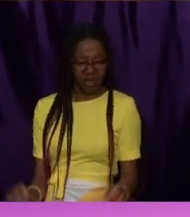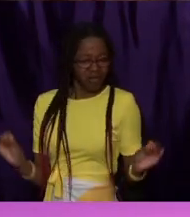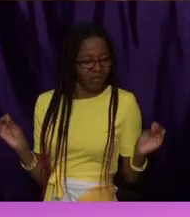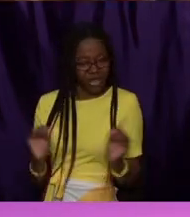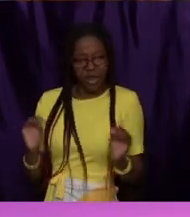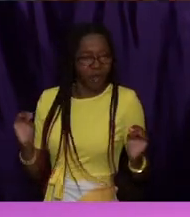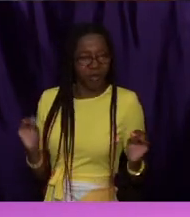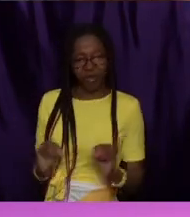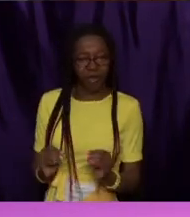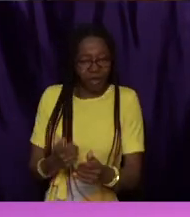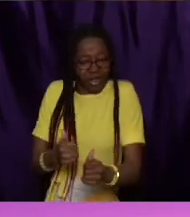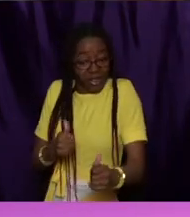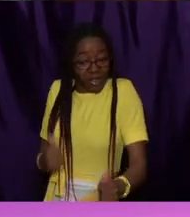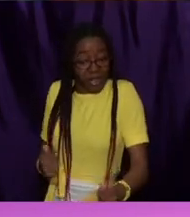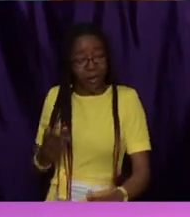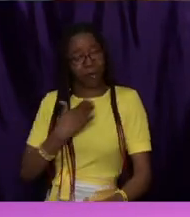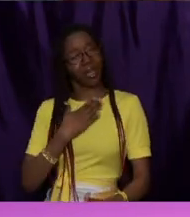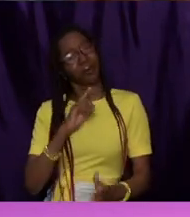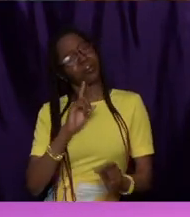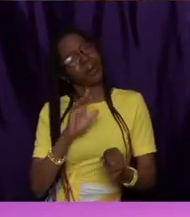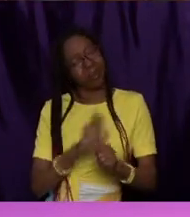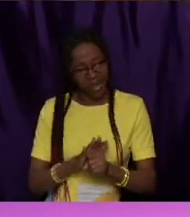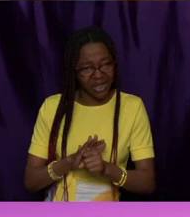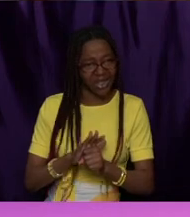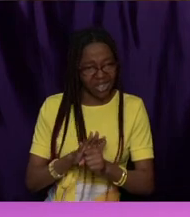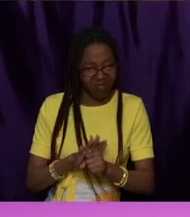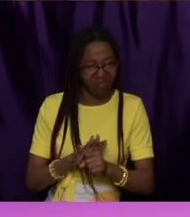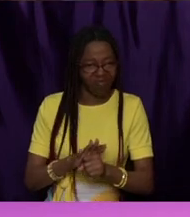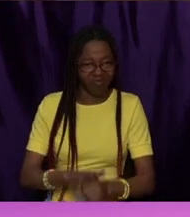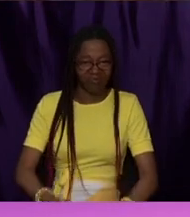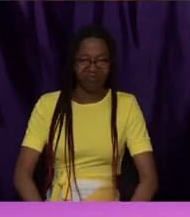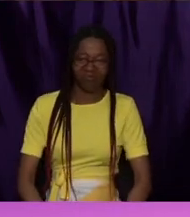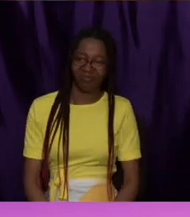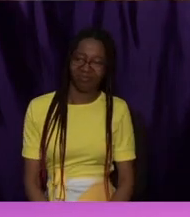more timidity, my promise.